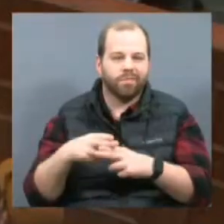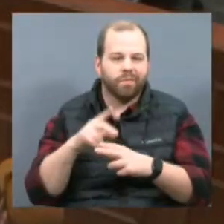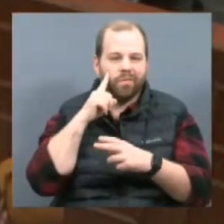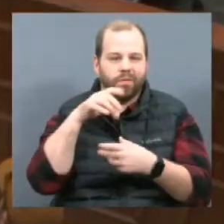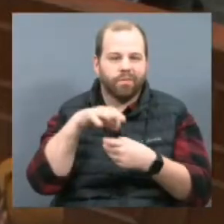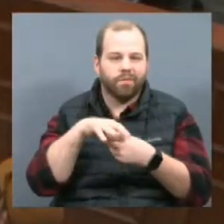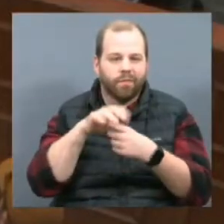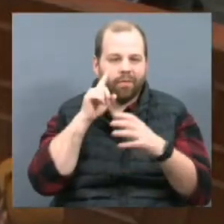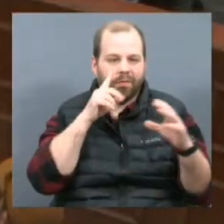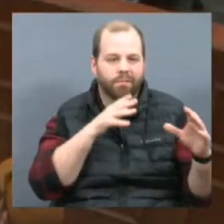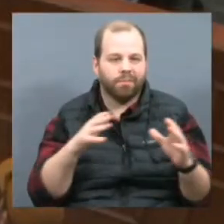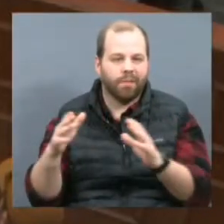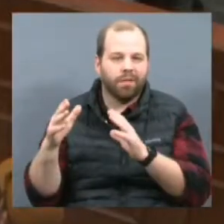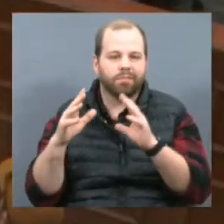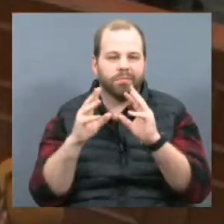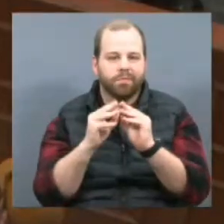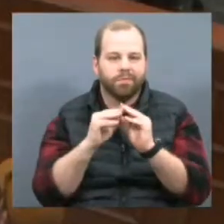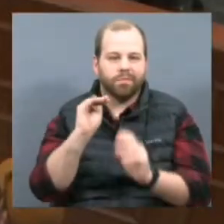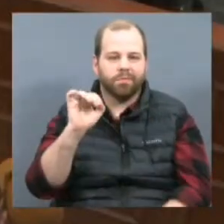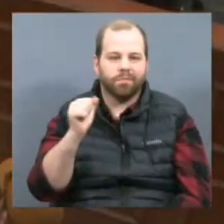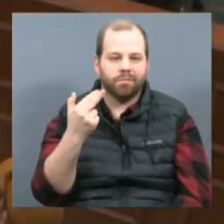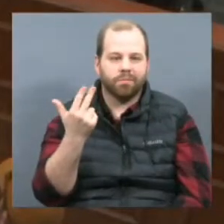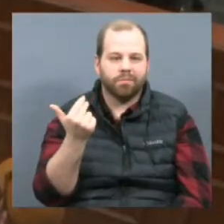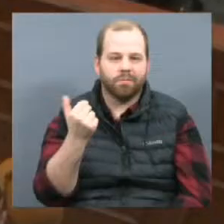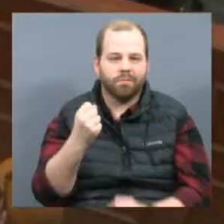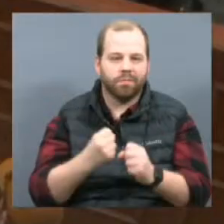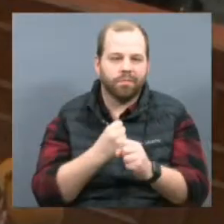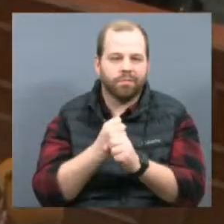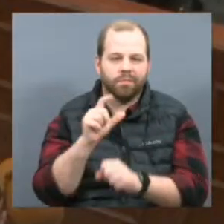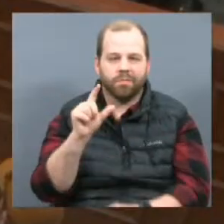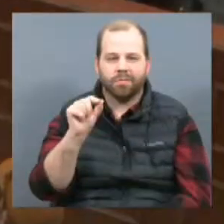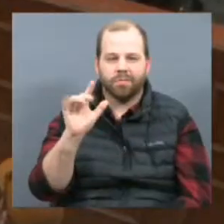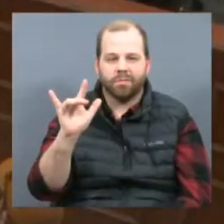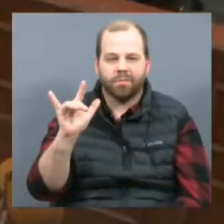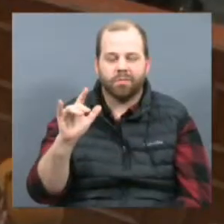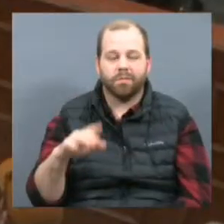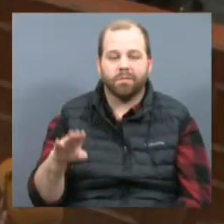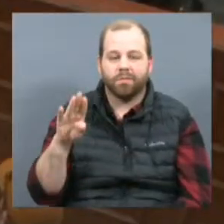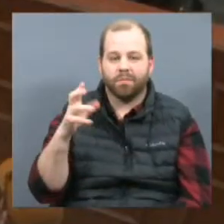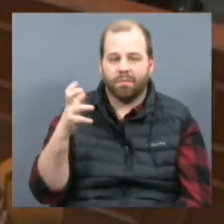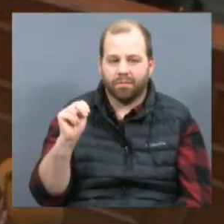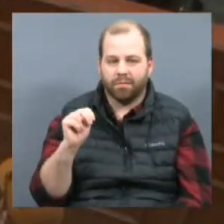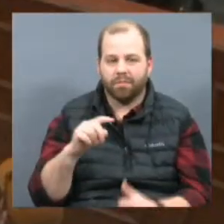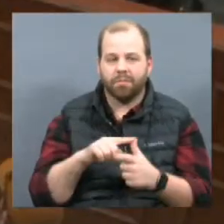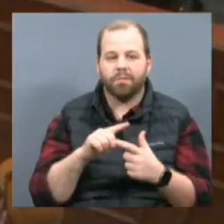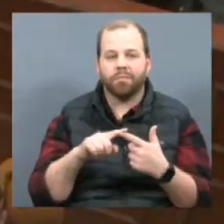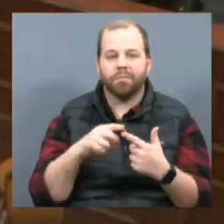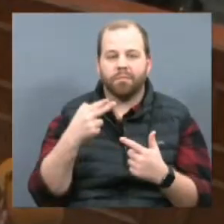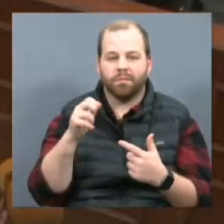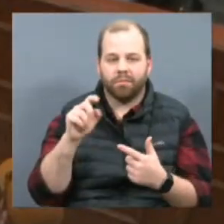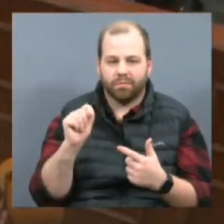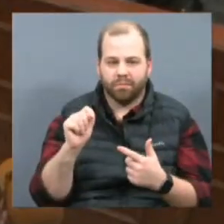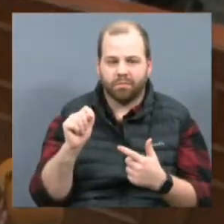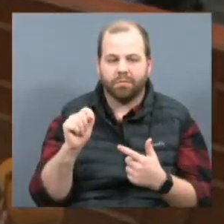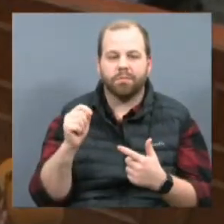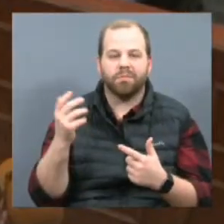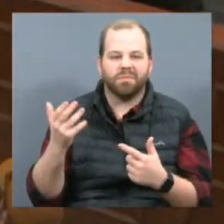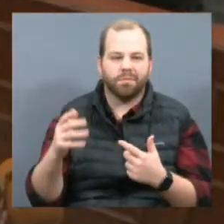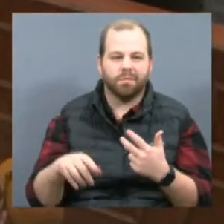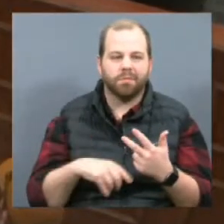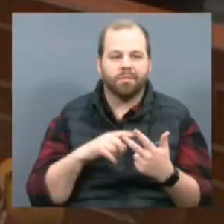Planning Commission meeting on March 13th, 2025. Commissioner Brown? Here. Hart?